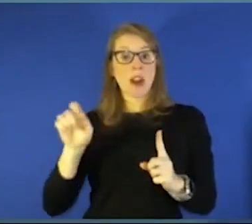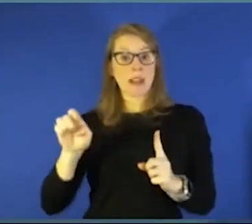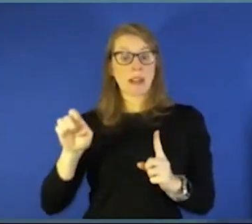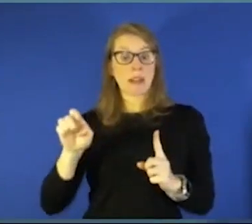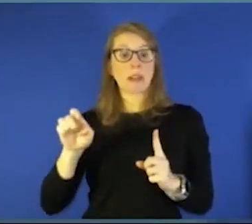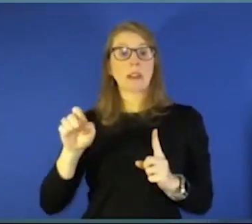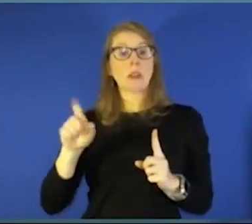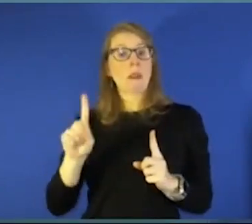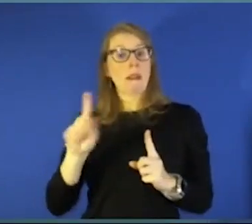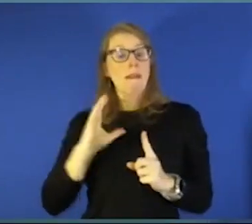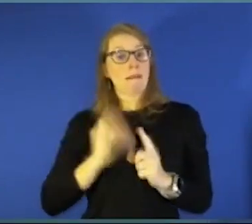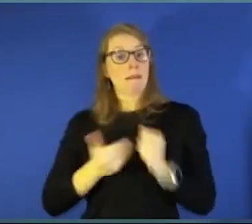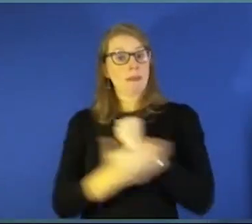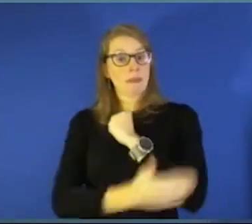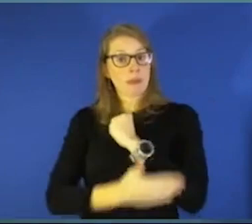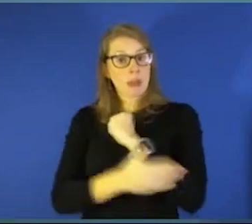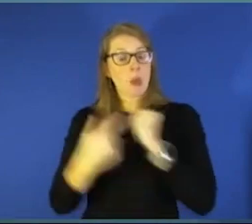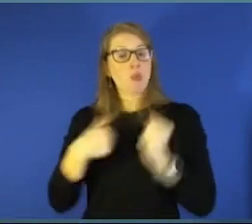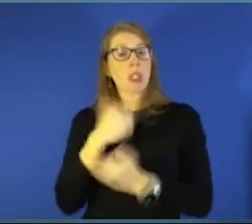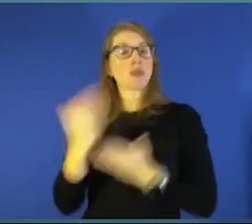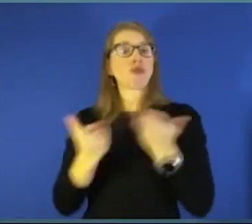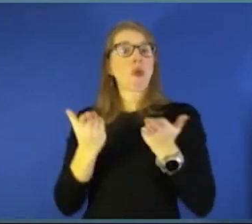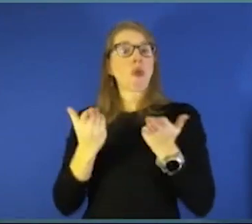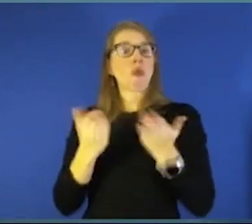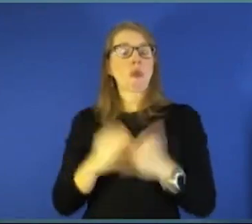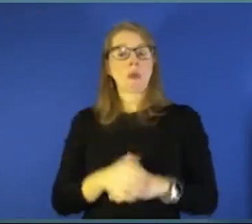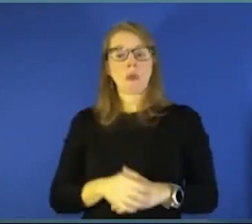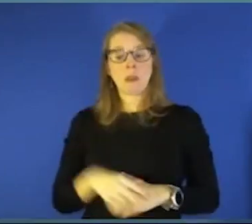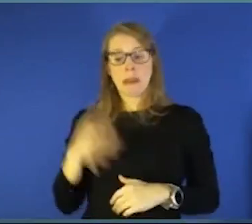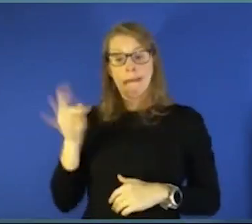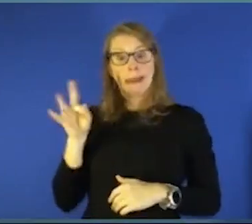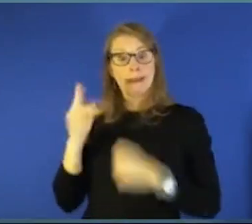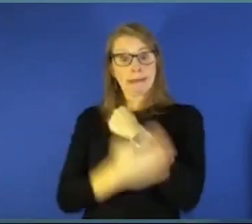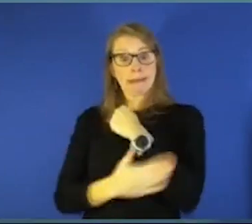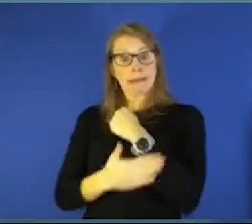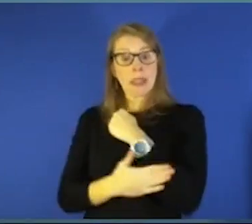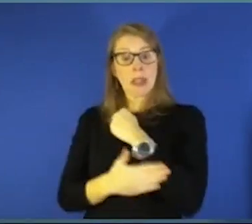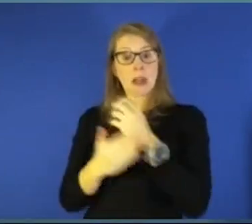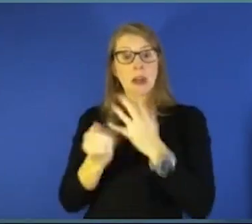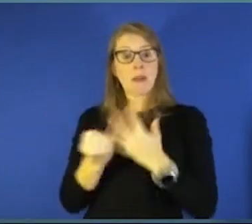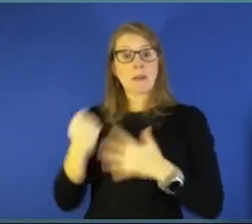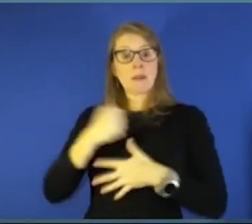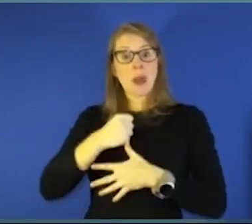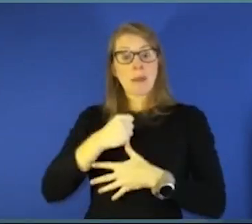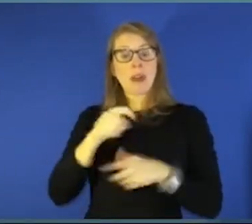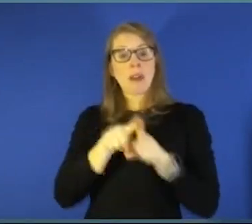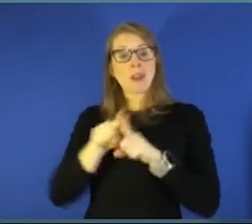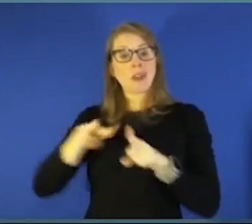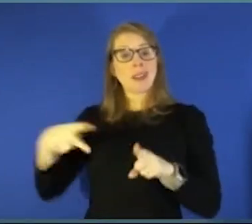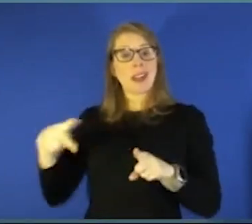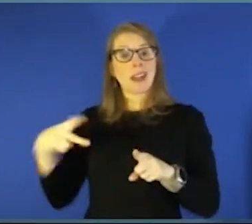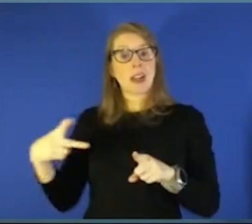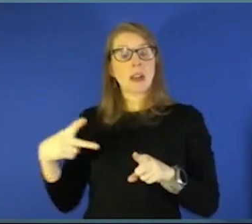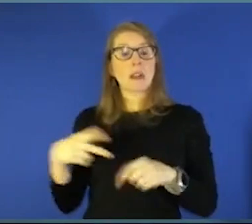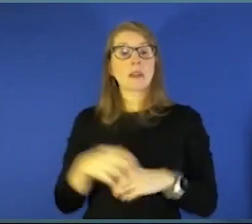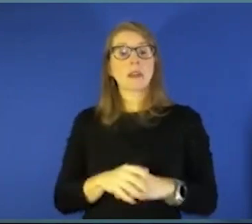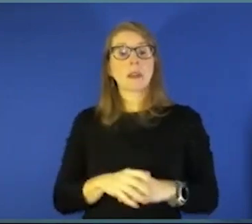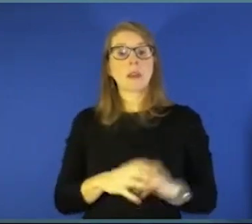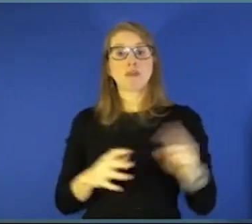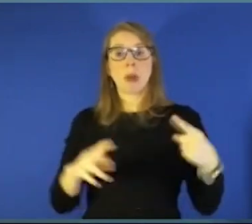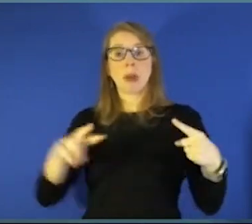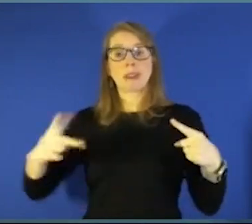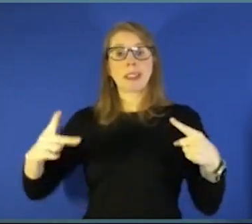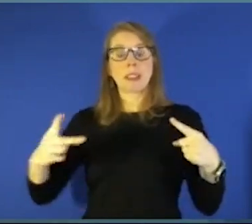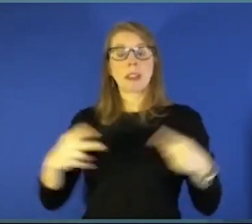our counties that we serve, we have 18 counties in our primary and secondary, but we cover about 35 that'll actually send